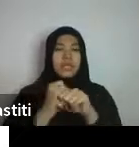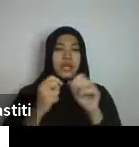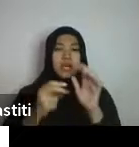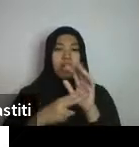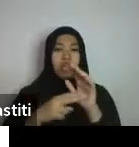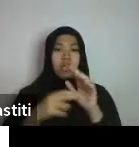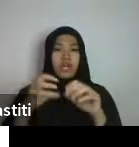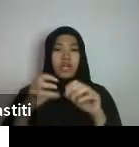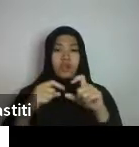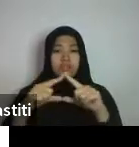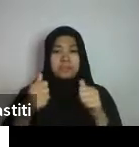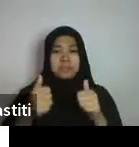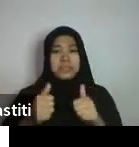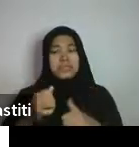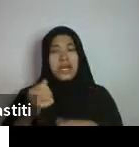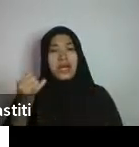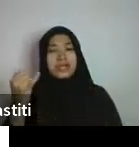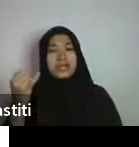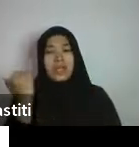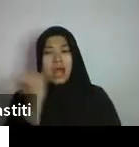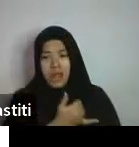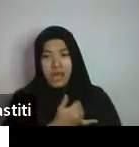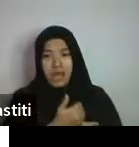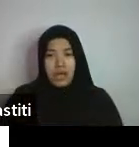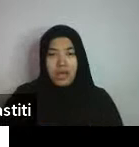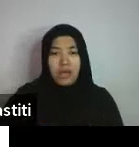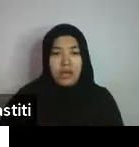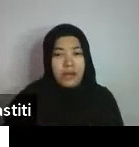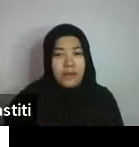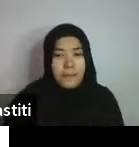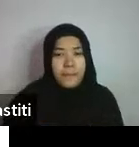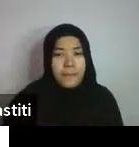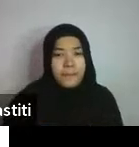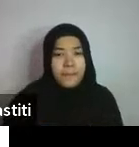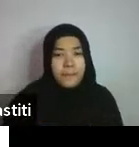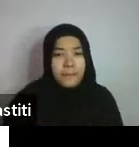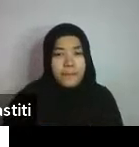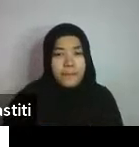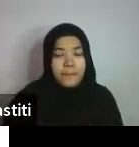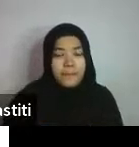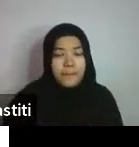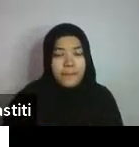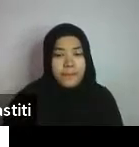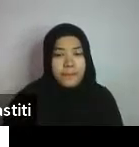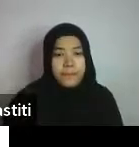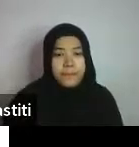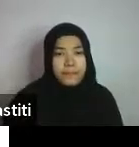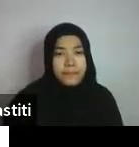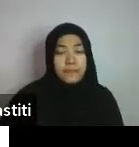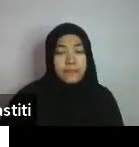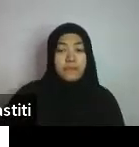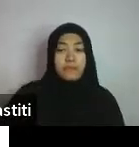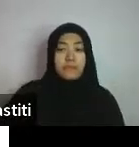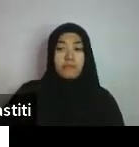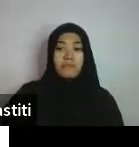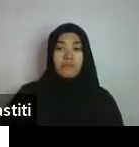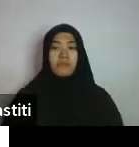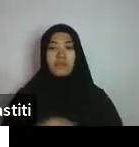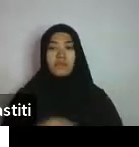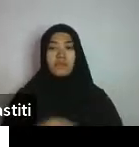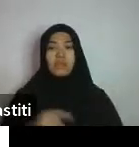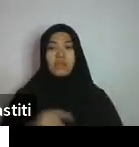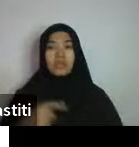so we needed to have more interactions with her. We also observed that when there were difficulties